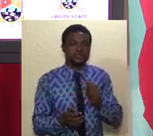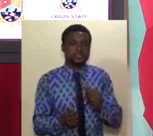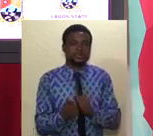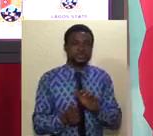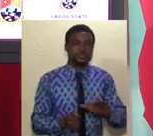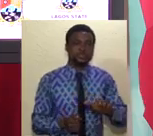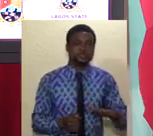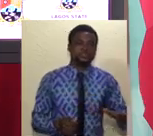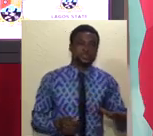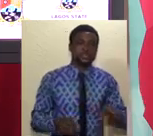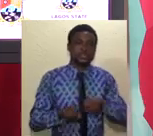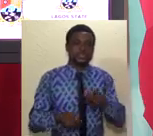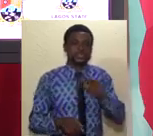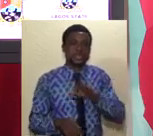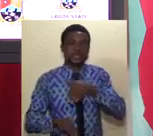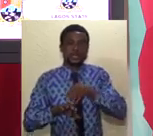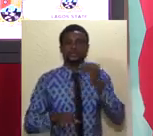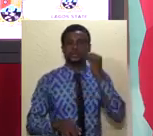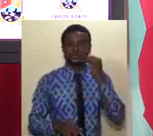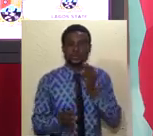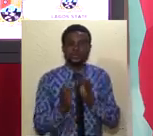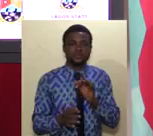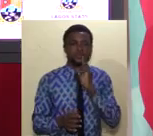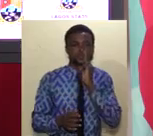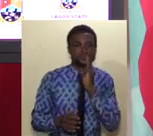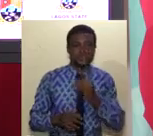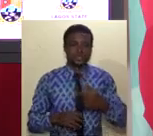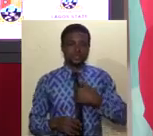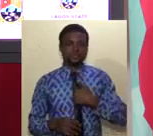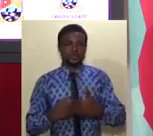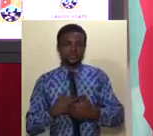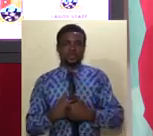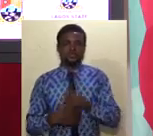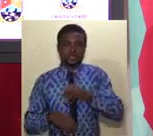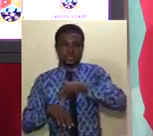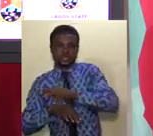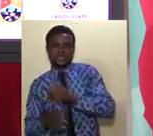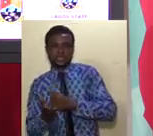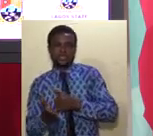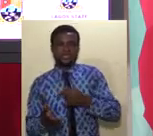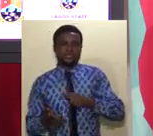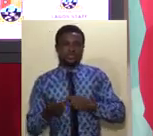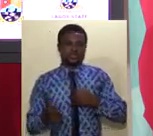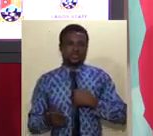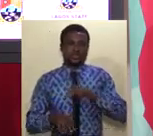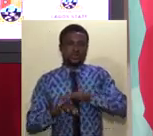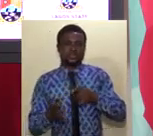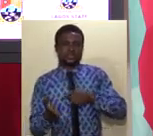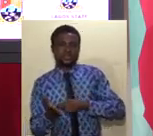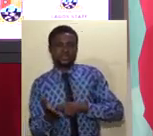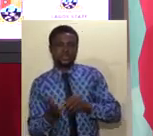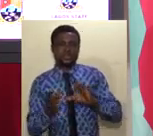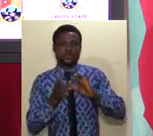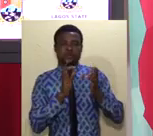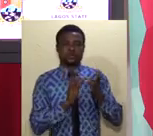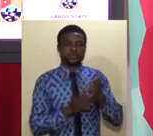your children, even as they are home. Now, do you want to give me feedback? Yes, I want to hear from you. You can send in your feedbacks to me on